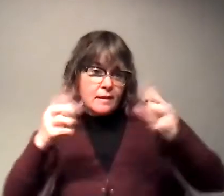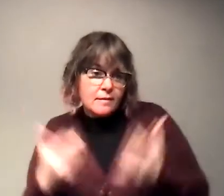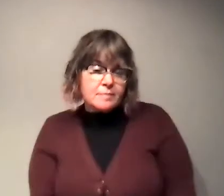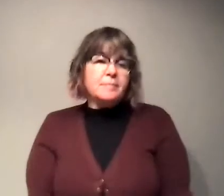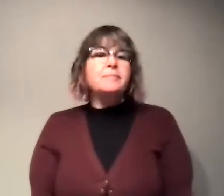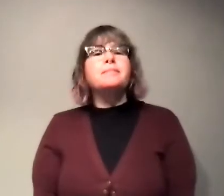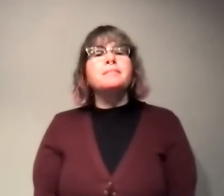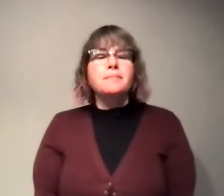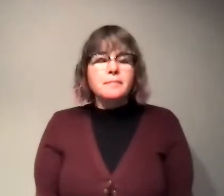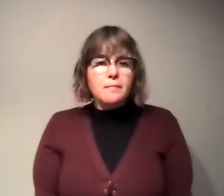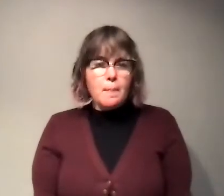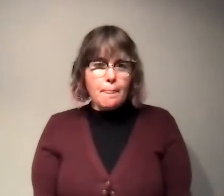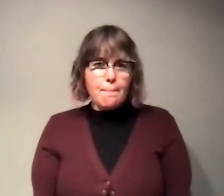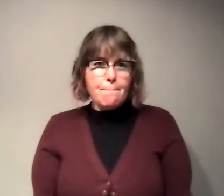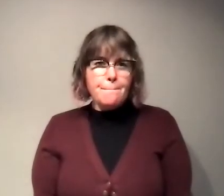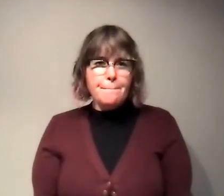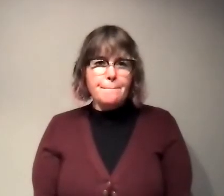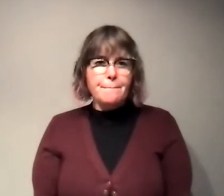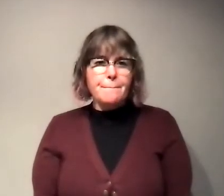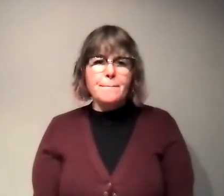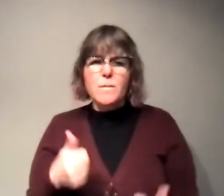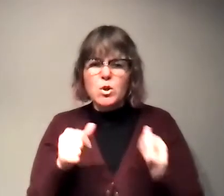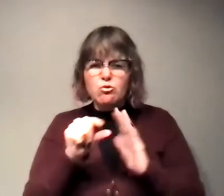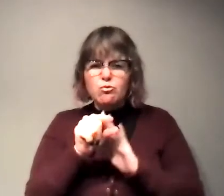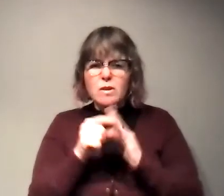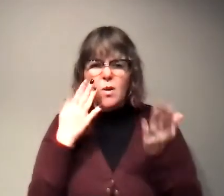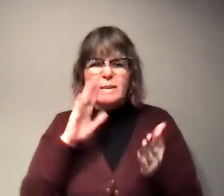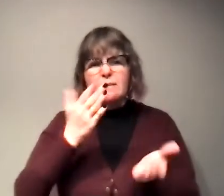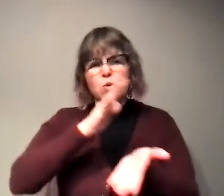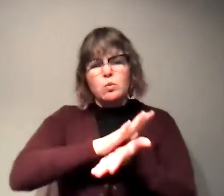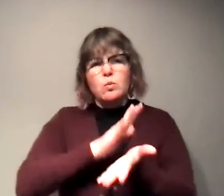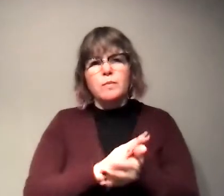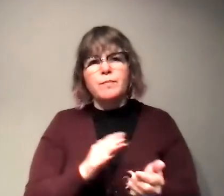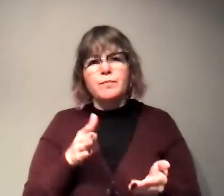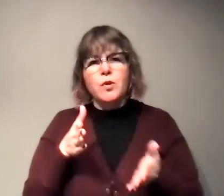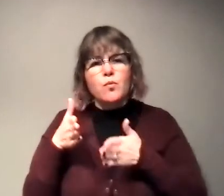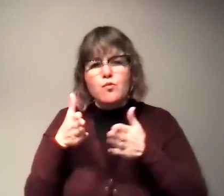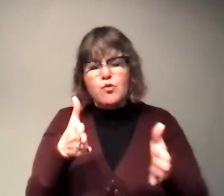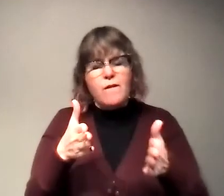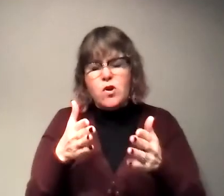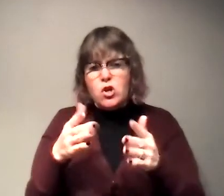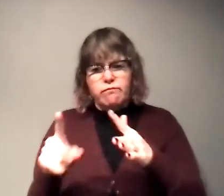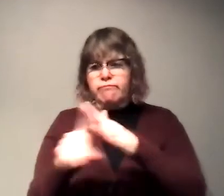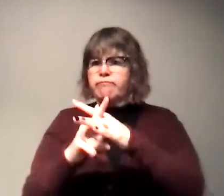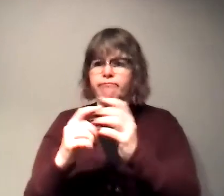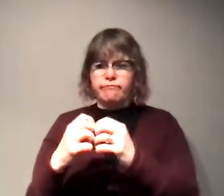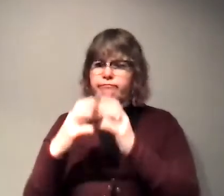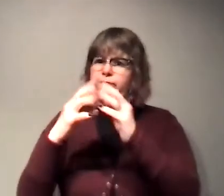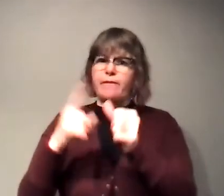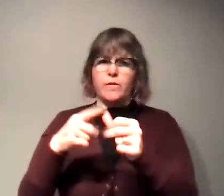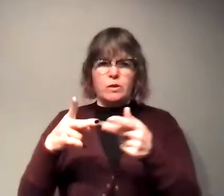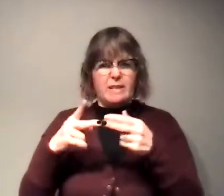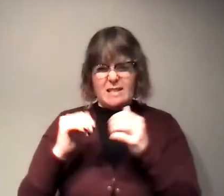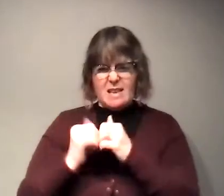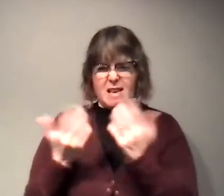got a question. I'm not sure what grade, but it looks like a school. How were rivers created in the first place? Oh,